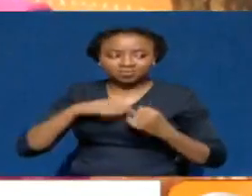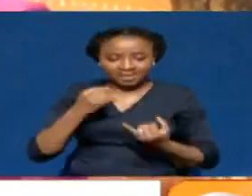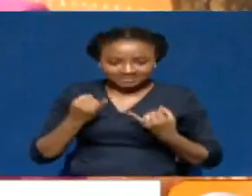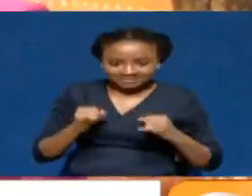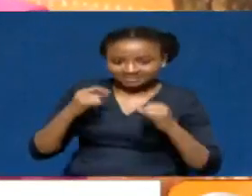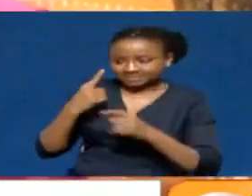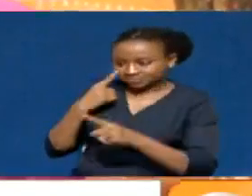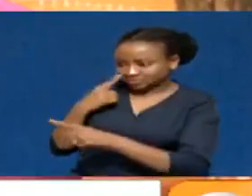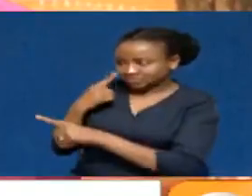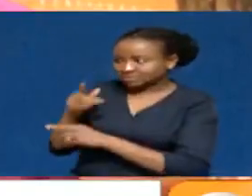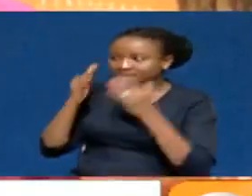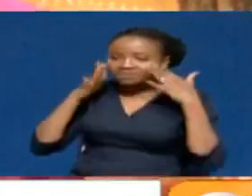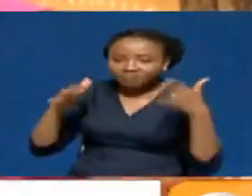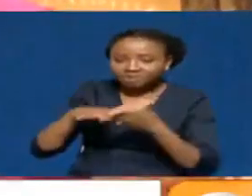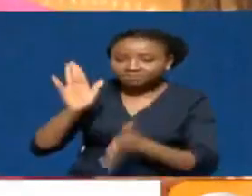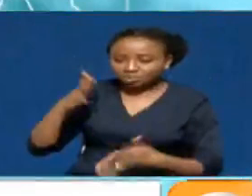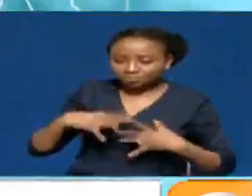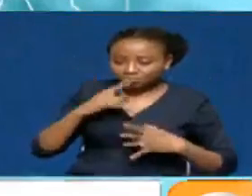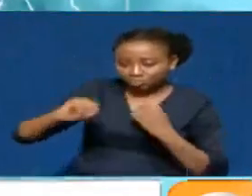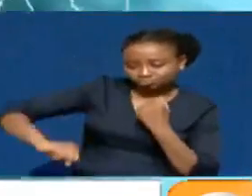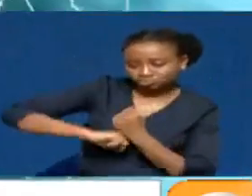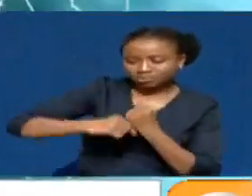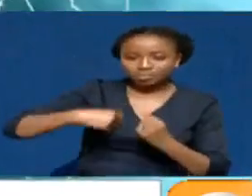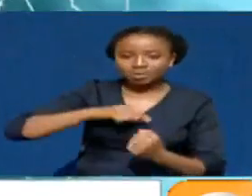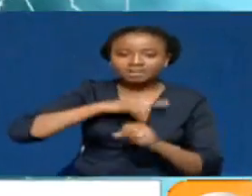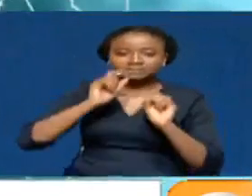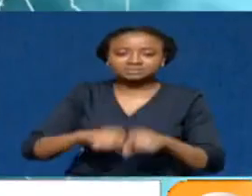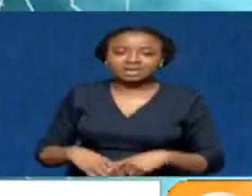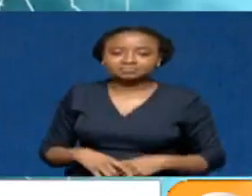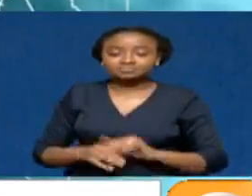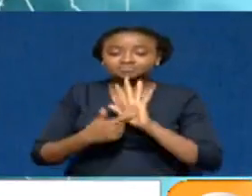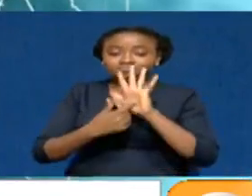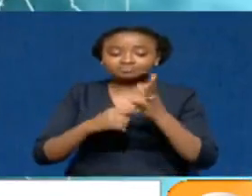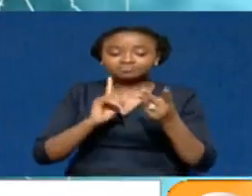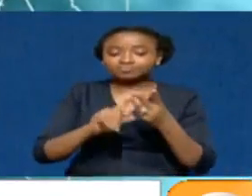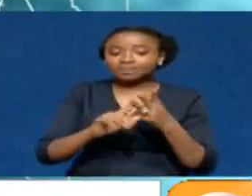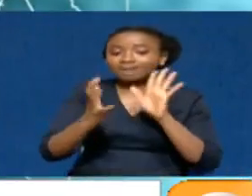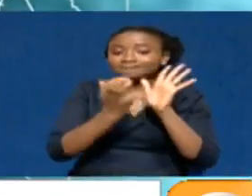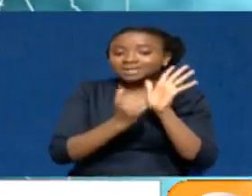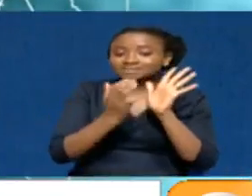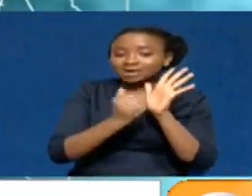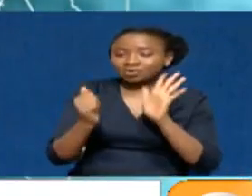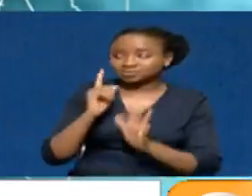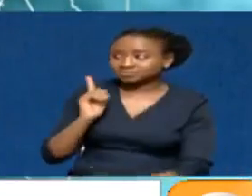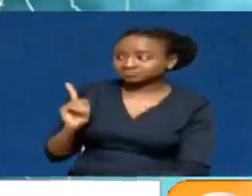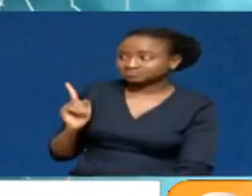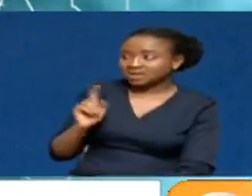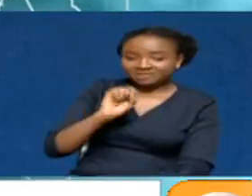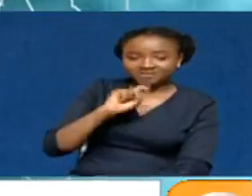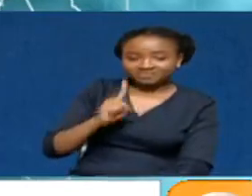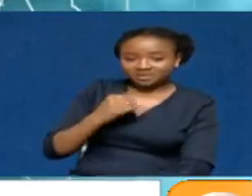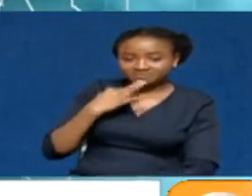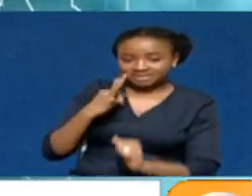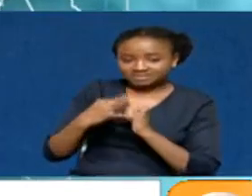focus more on people who can be able to give us support. Machakos has the 8th highest burden with 5,865